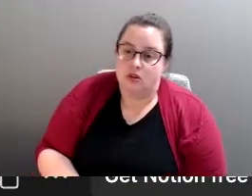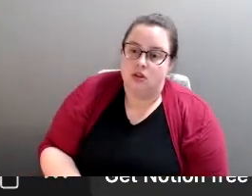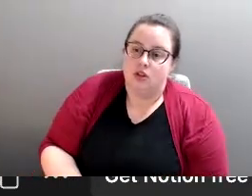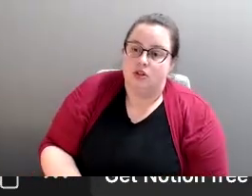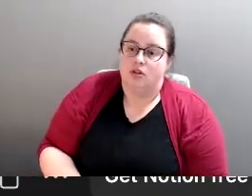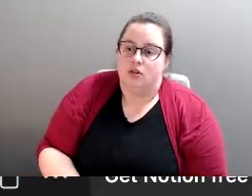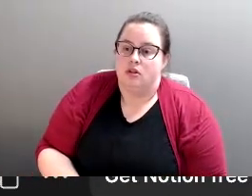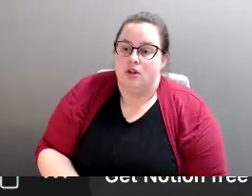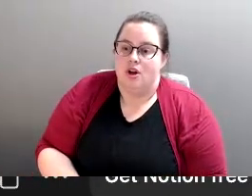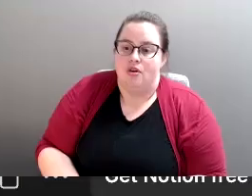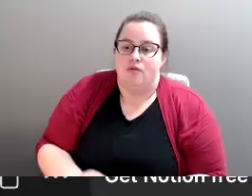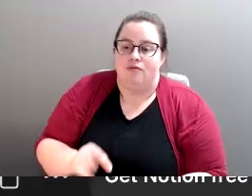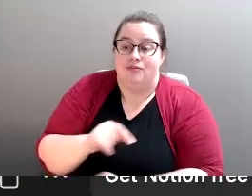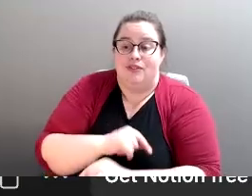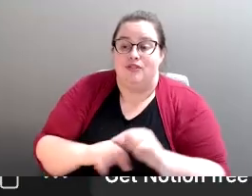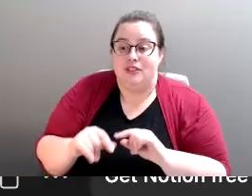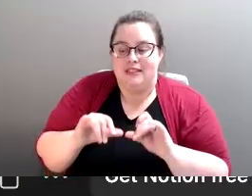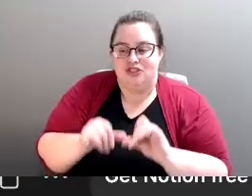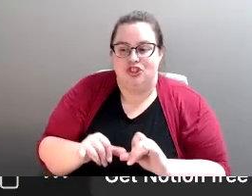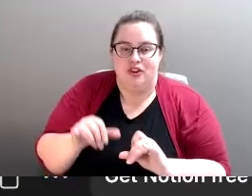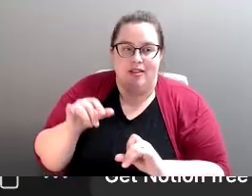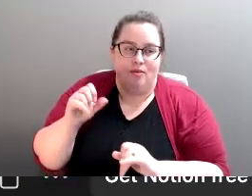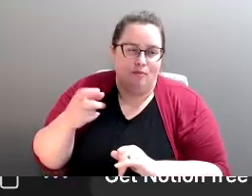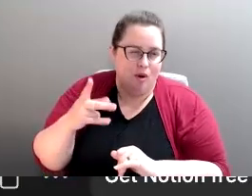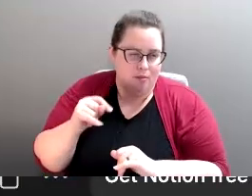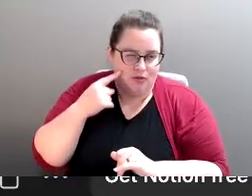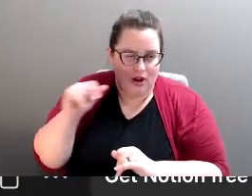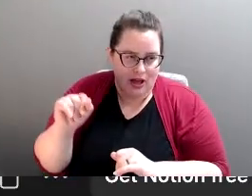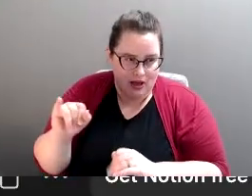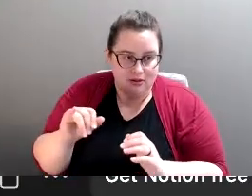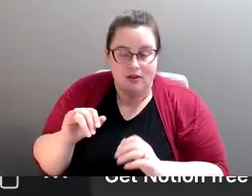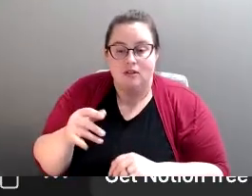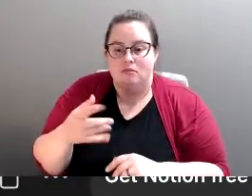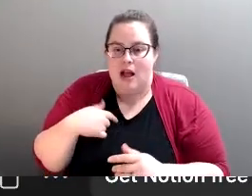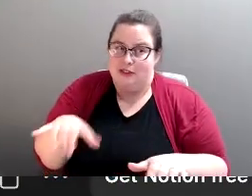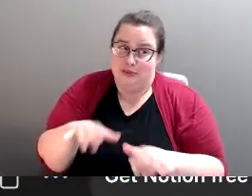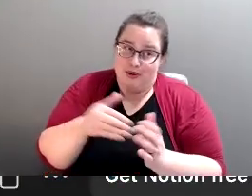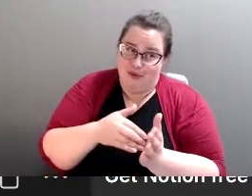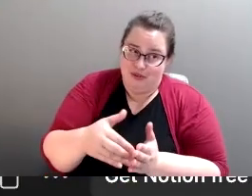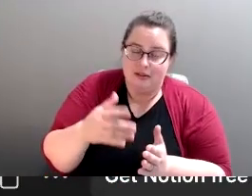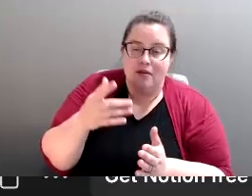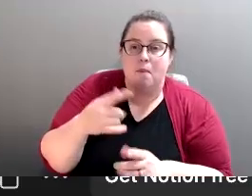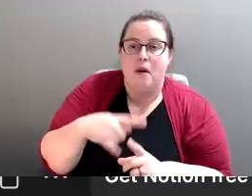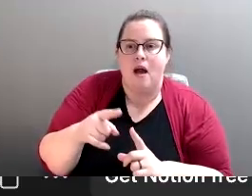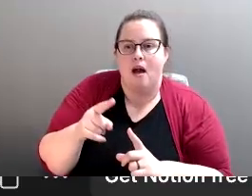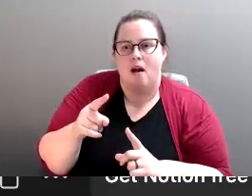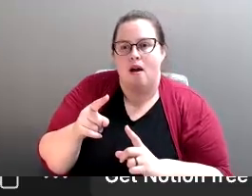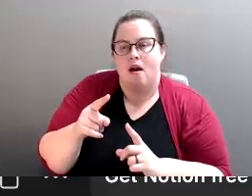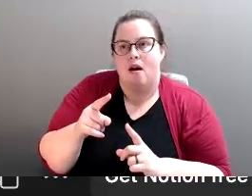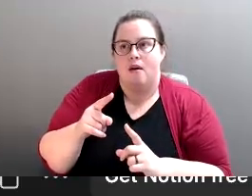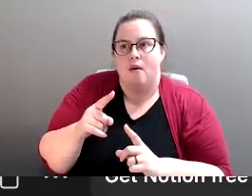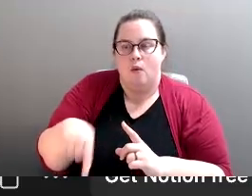with AI. I do this quite a bit these days, and I've been talking about this is when I get to, based